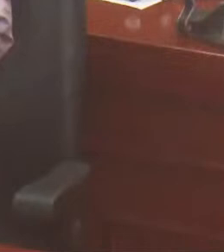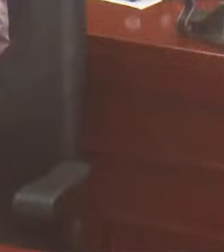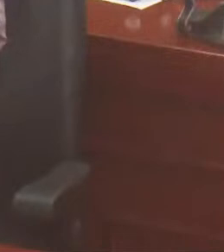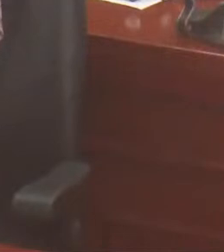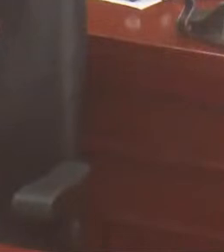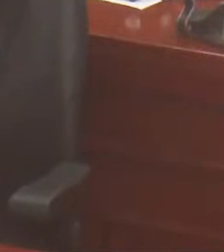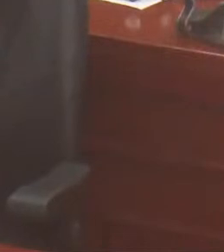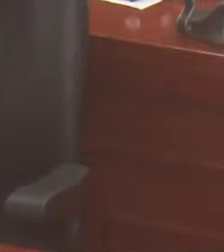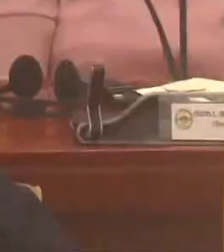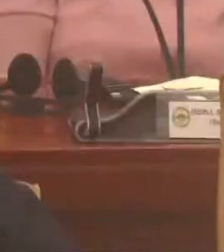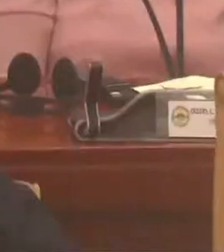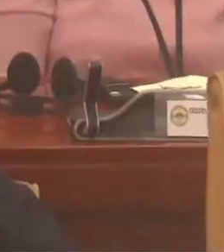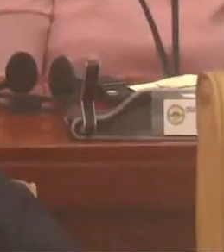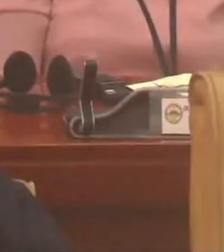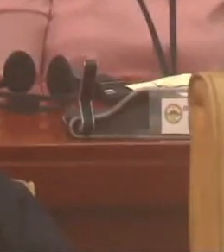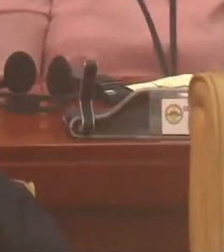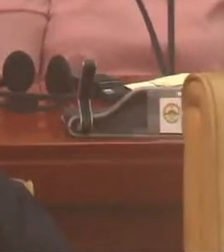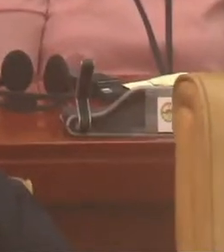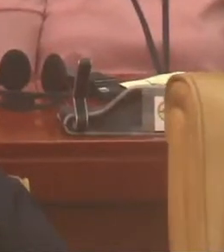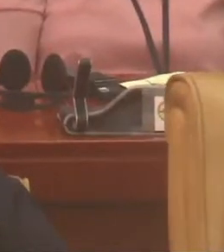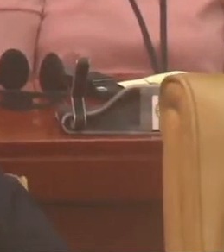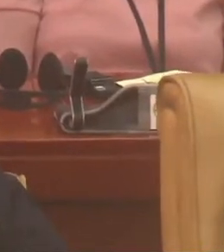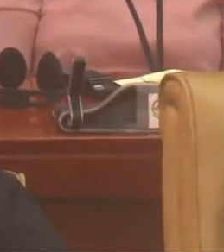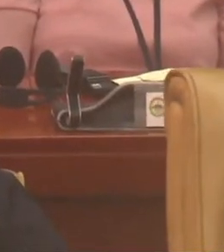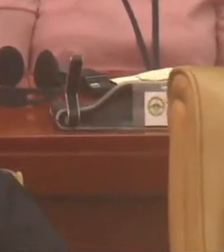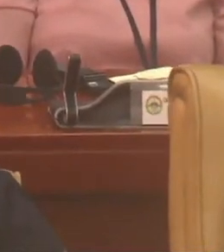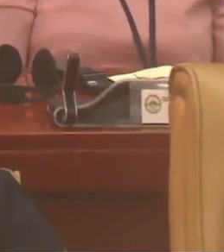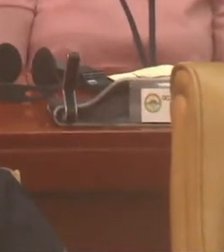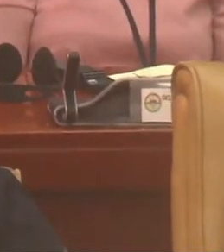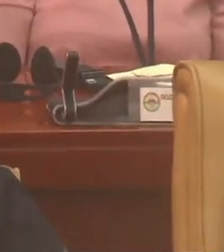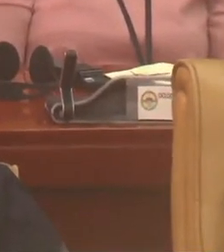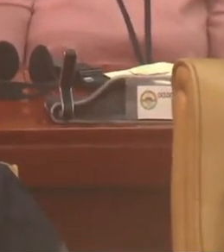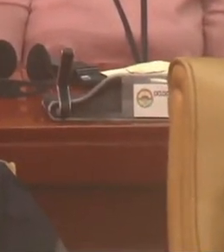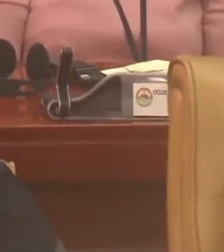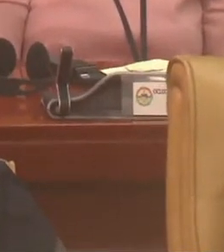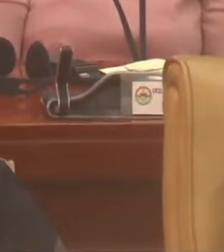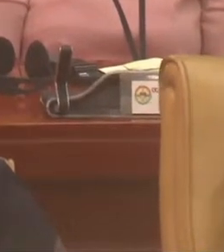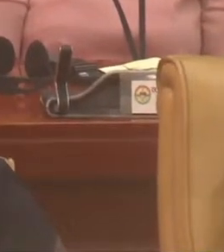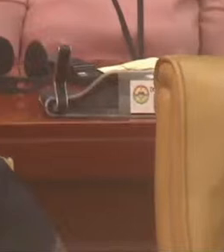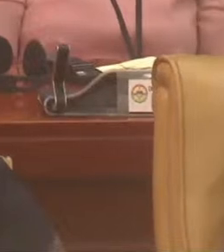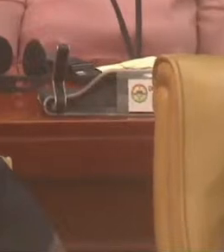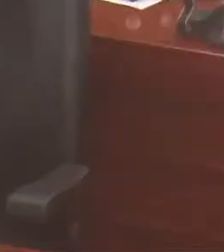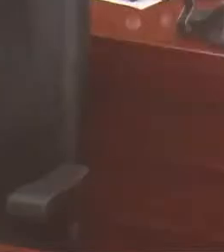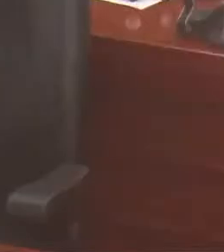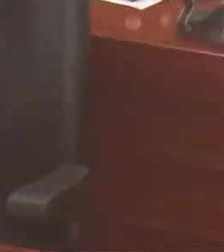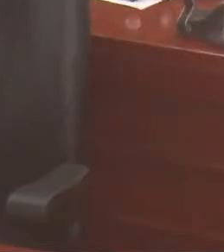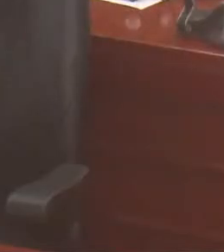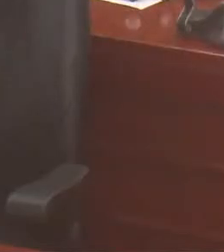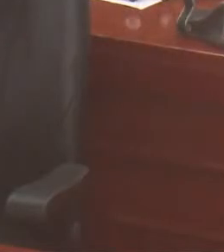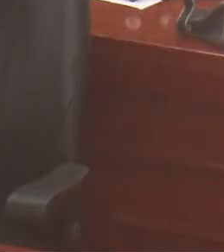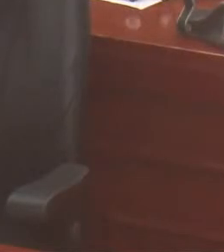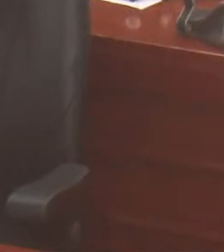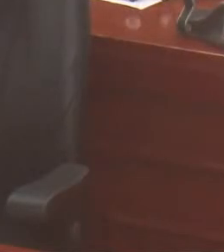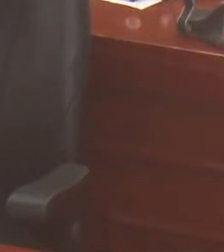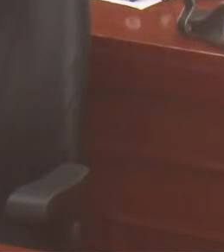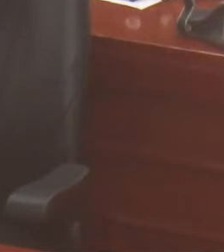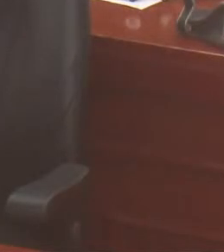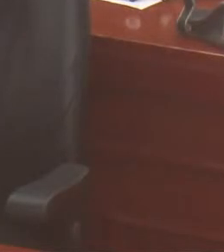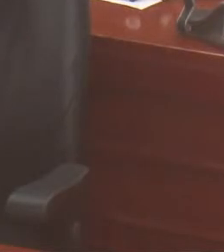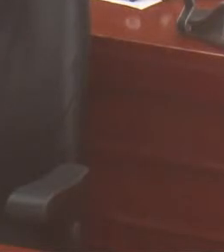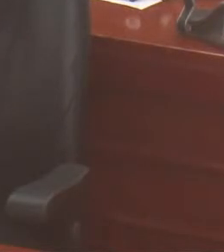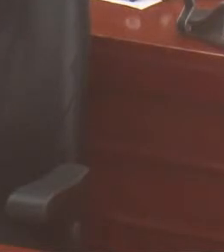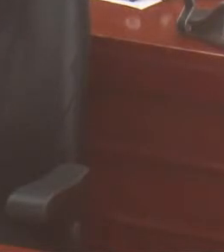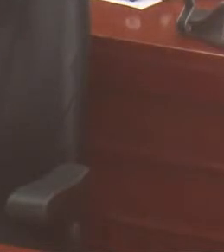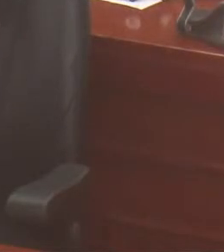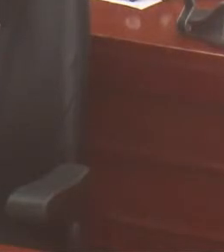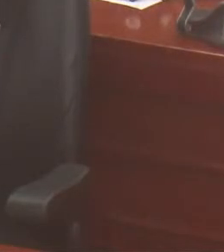aspirations that will propel our countries towards the path of growth and sustainable development for the generation